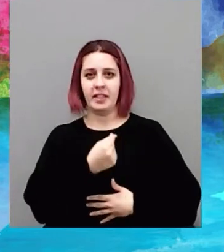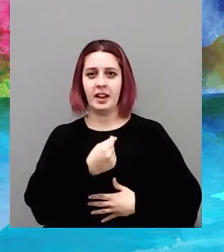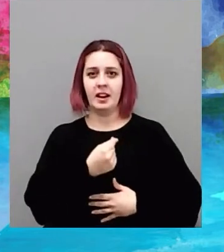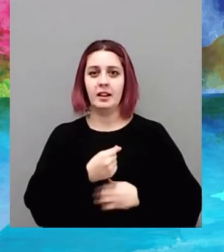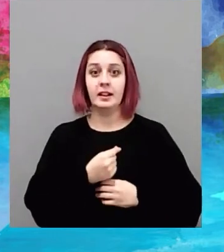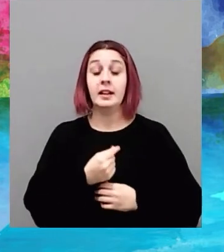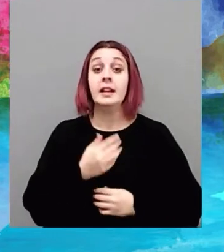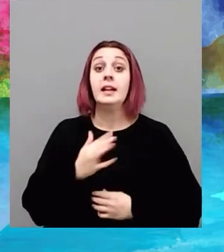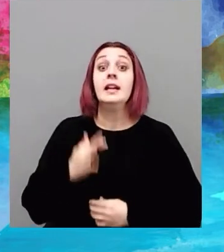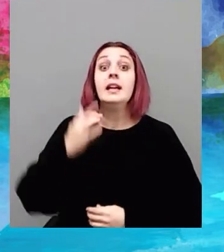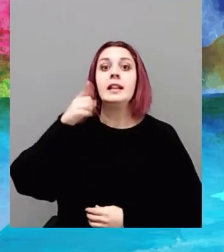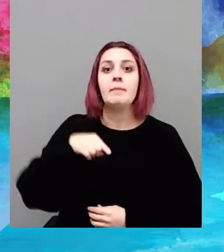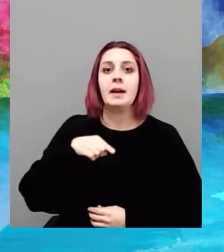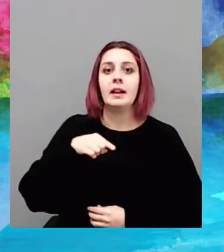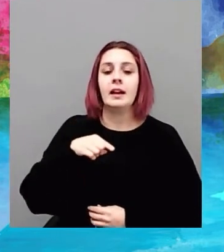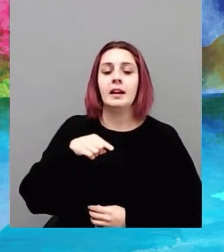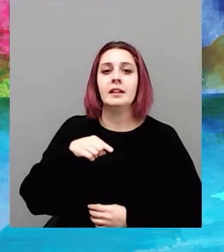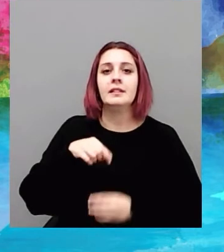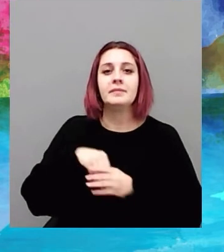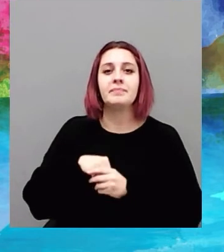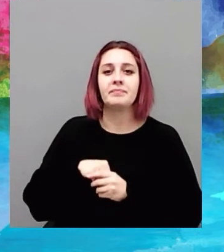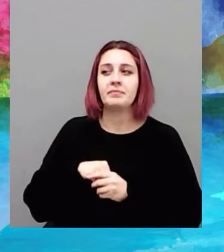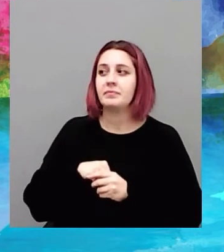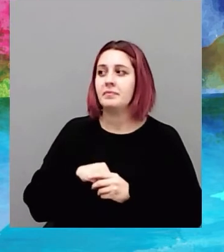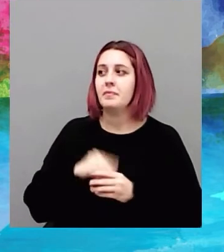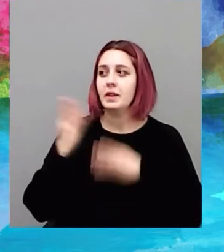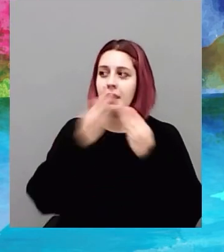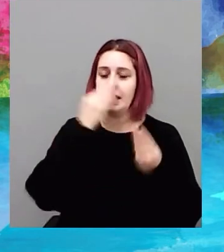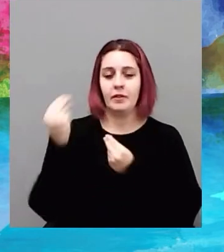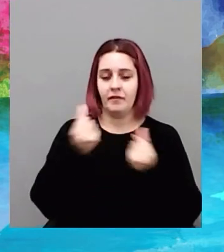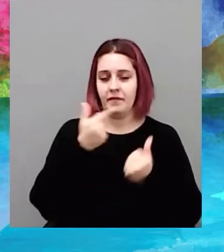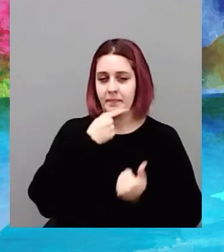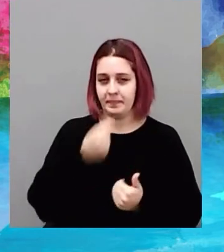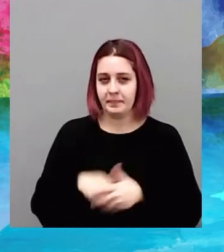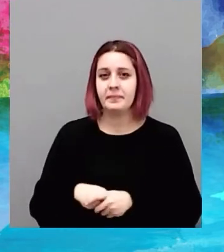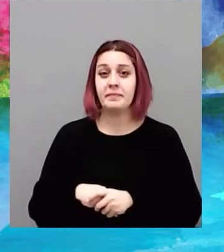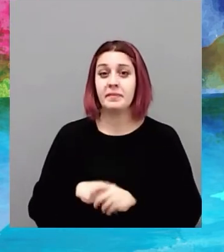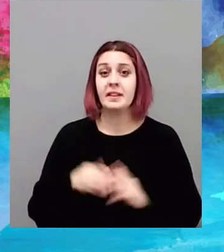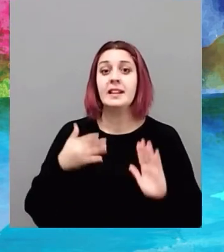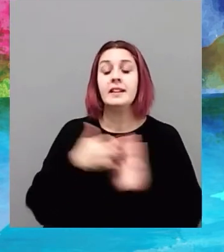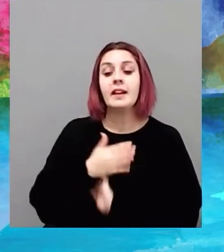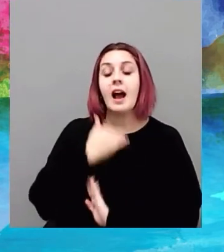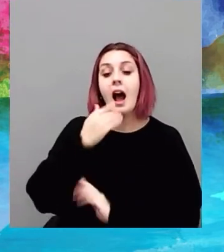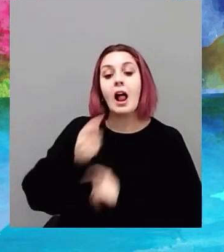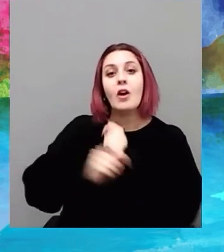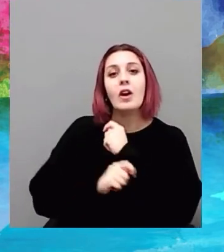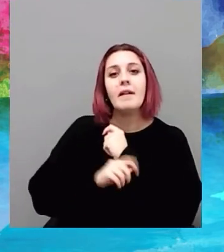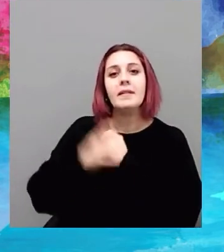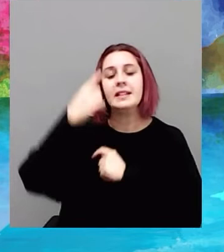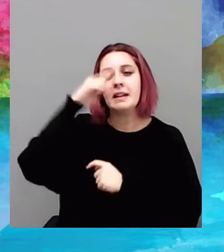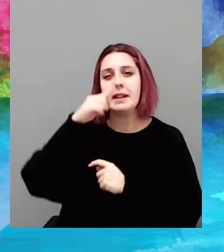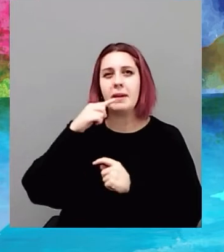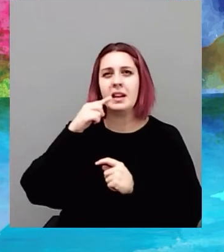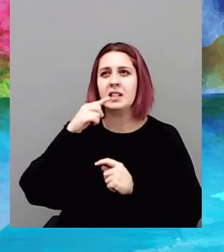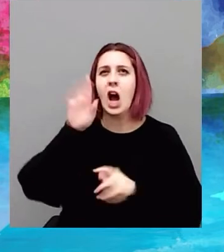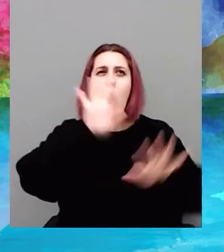consistent, and it should be intuitive as well. So one of the key points is identifying